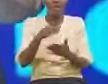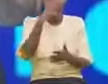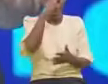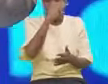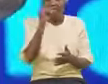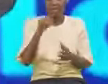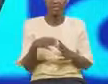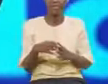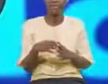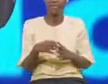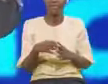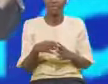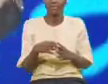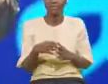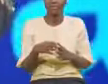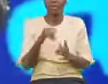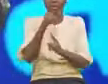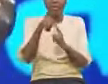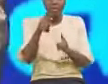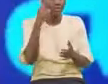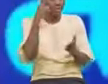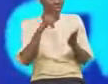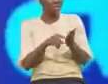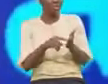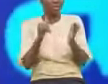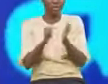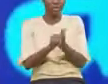afio katã amewo katã.